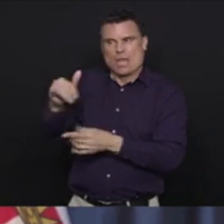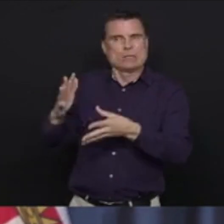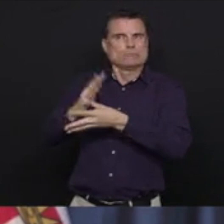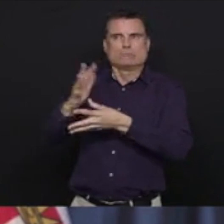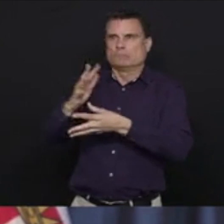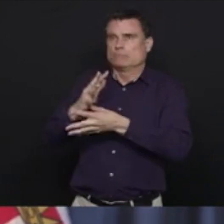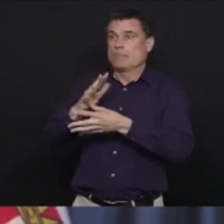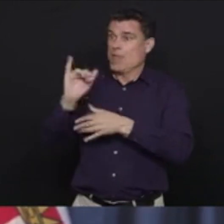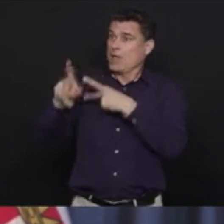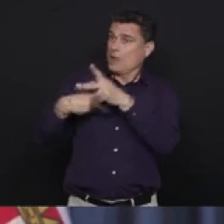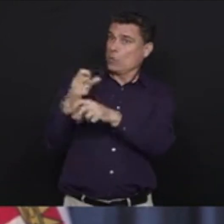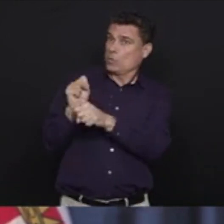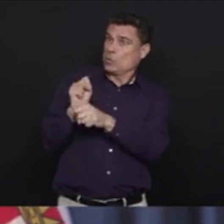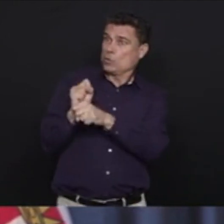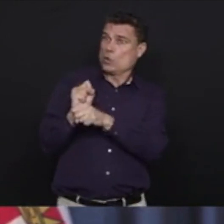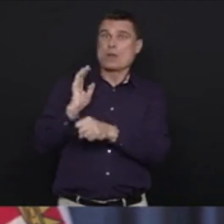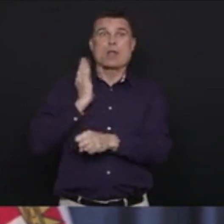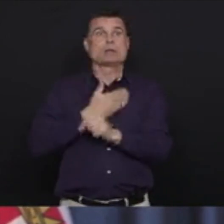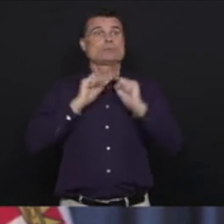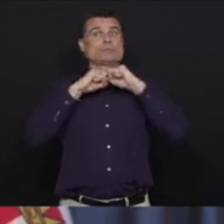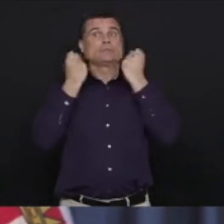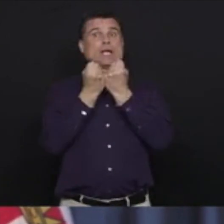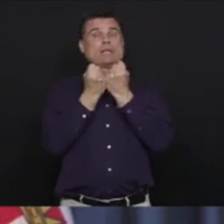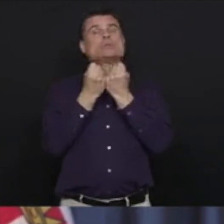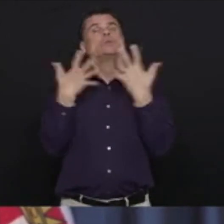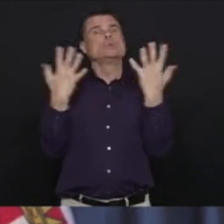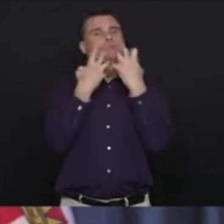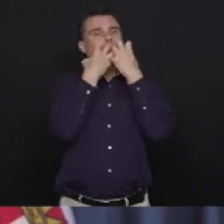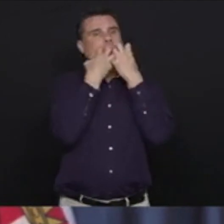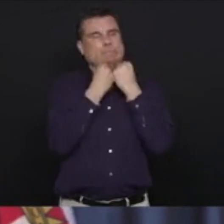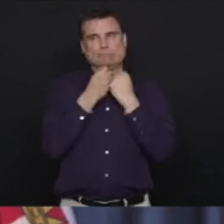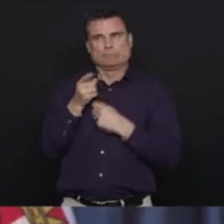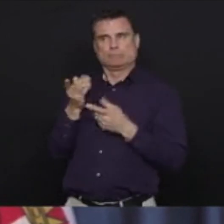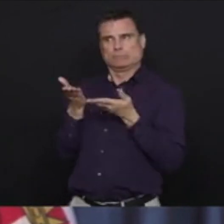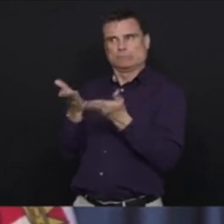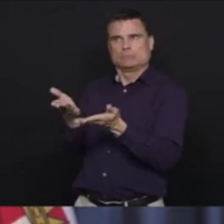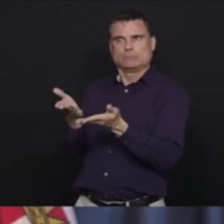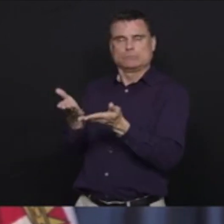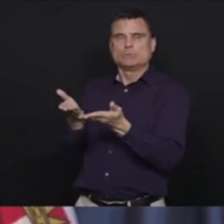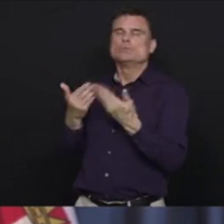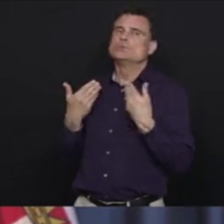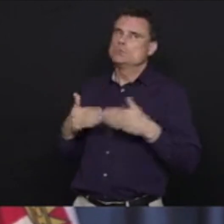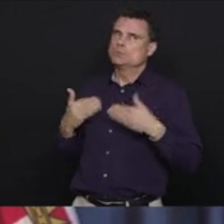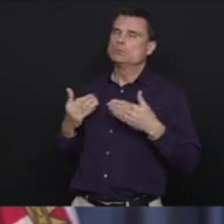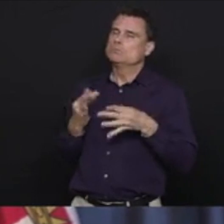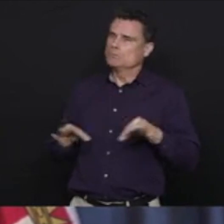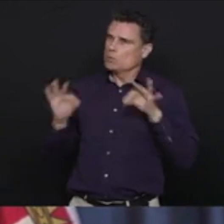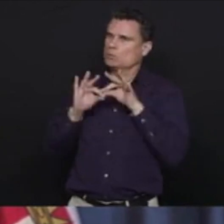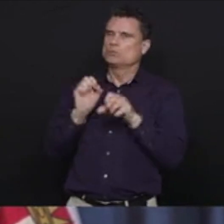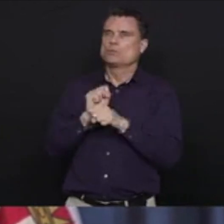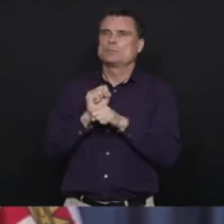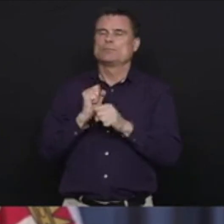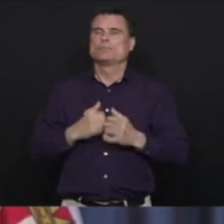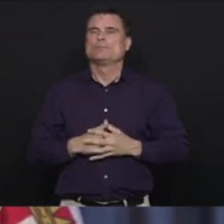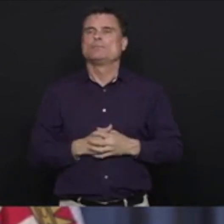work on. Another example of that, of course, is home care and home support, and the work we've done to bring that work, in that